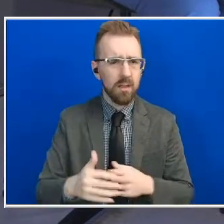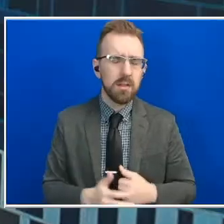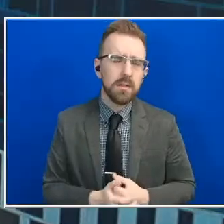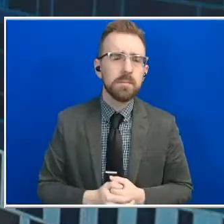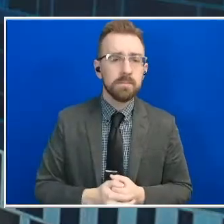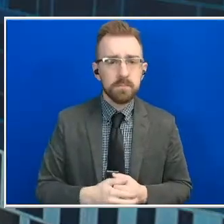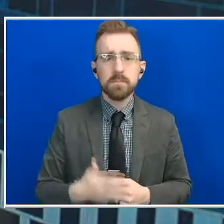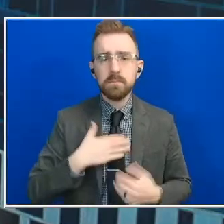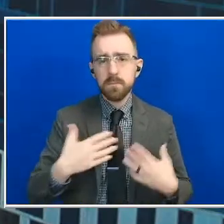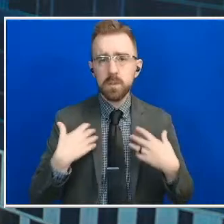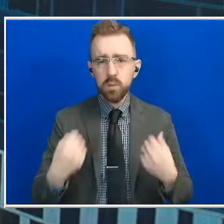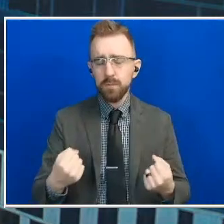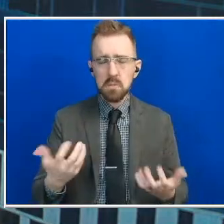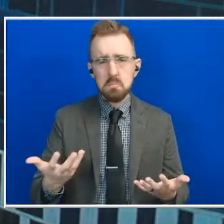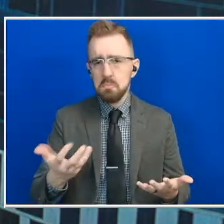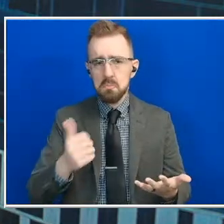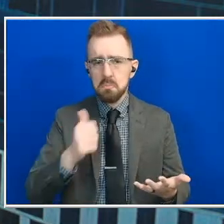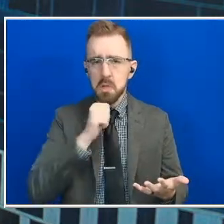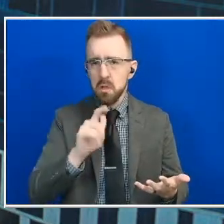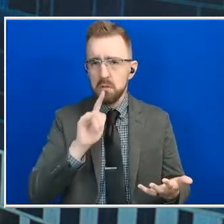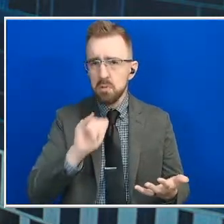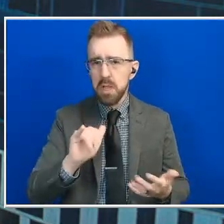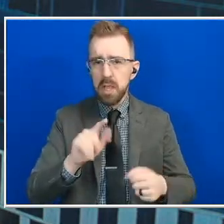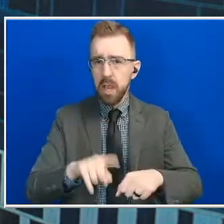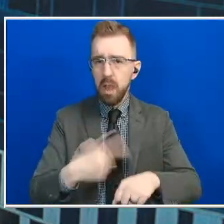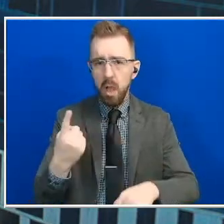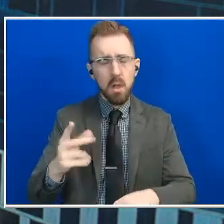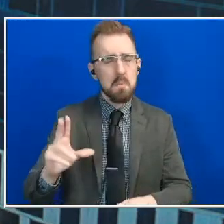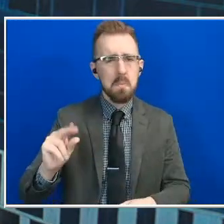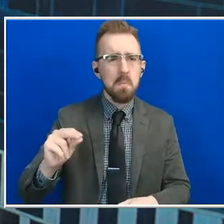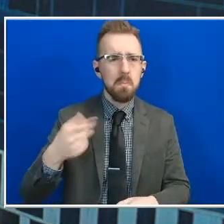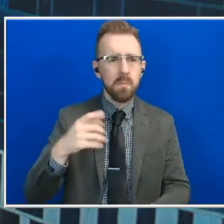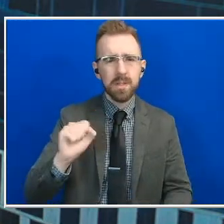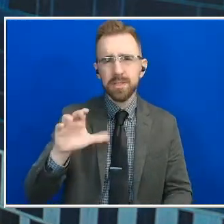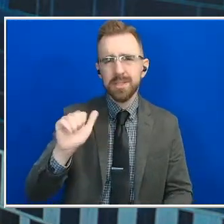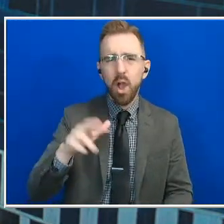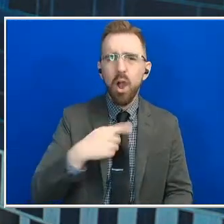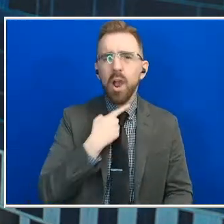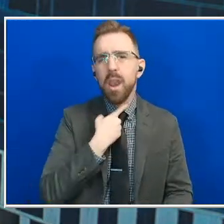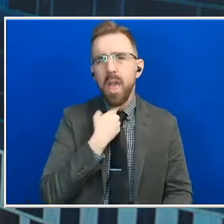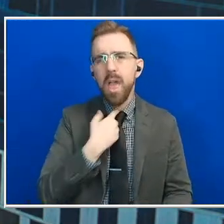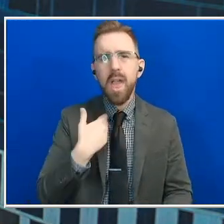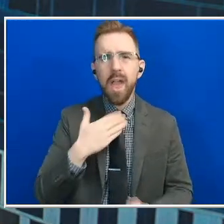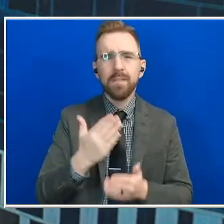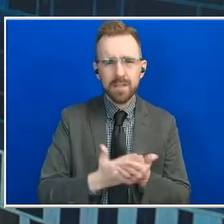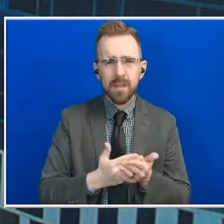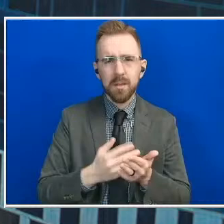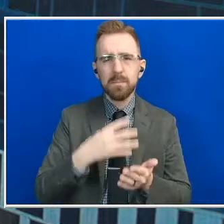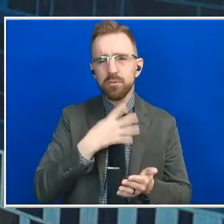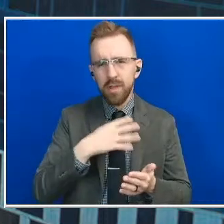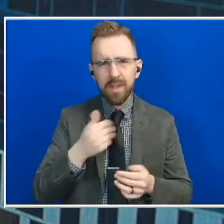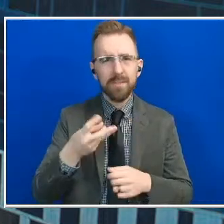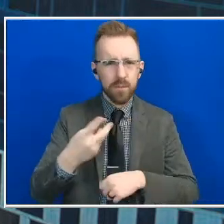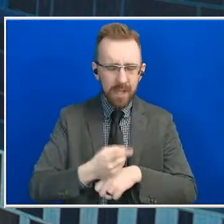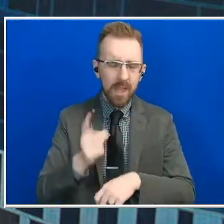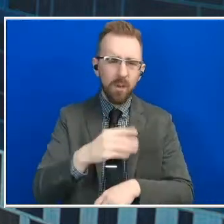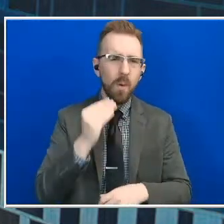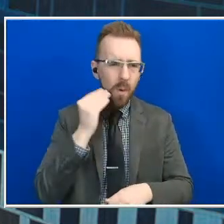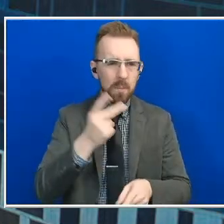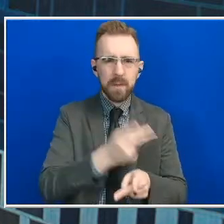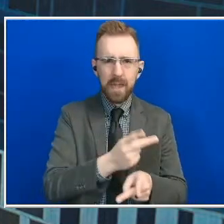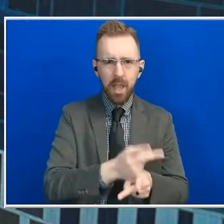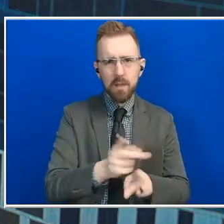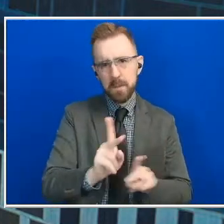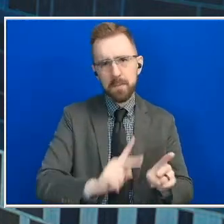wasn't really, really long. The scar, it's just in the neck, and you have some drains for a couple days. You come home, you get taken care of by some people.